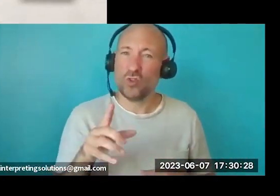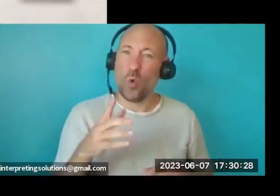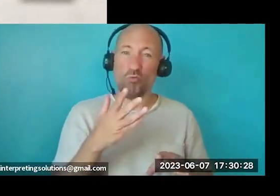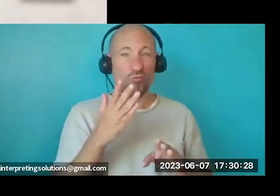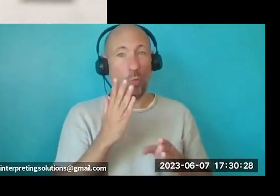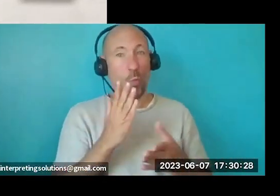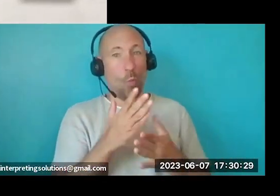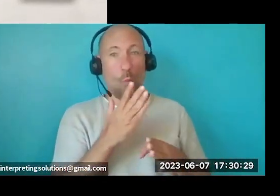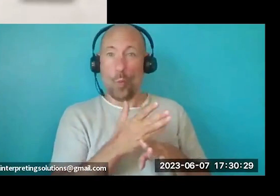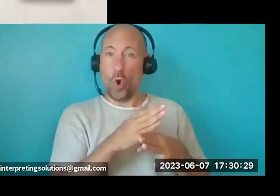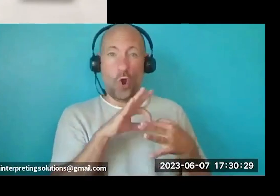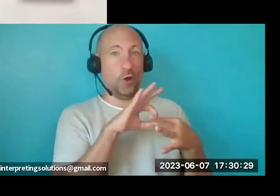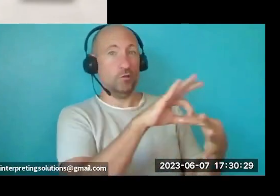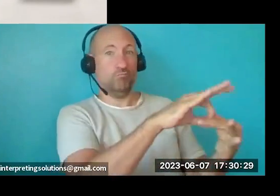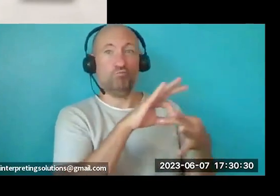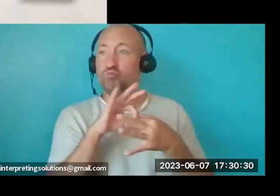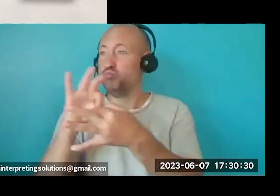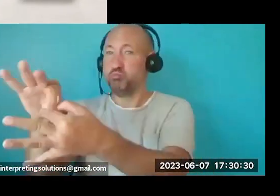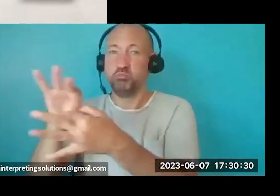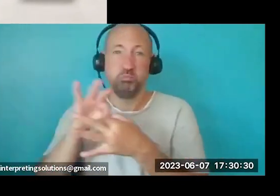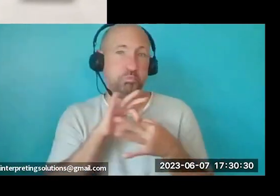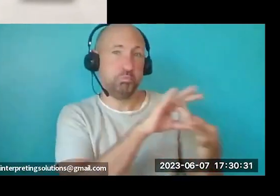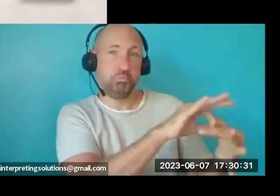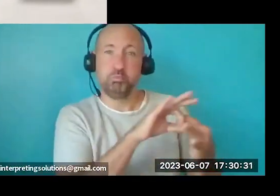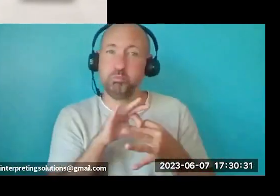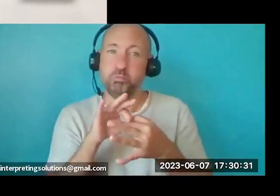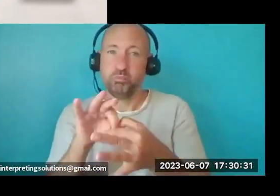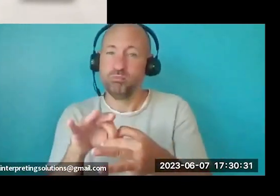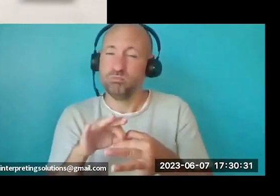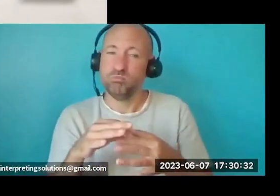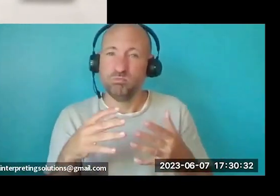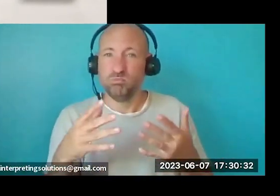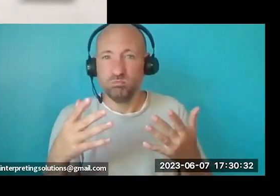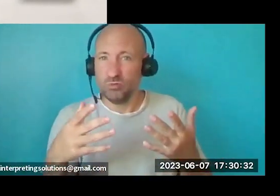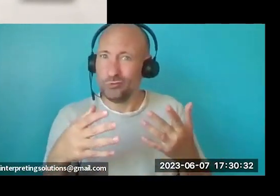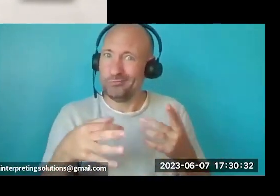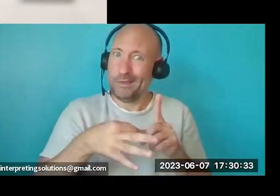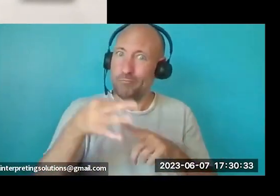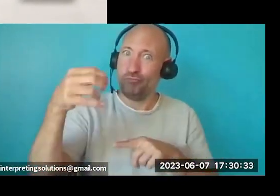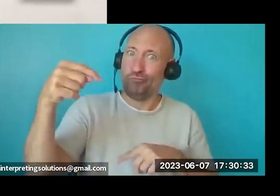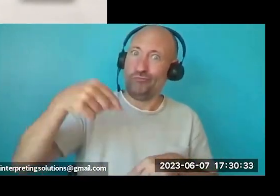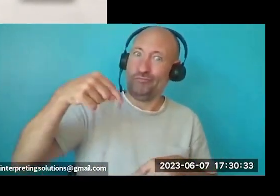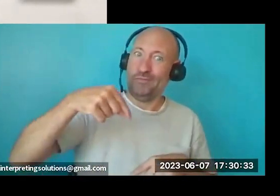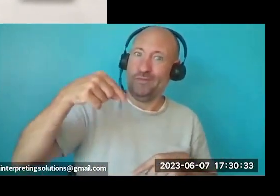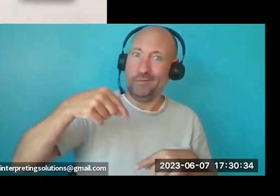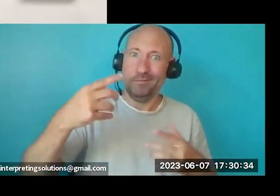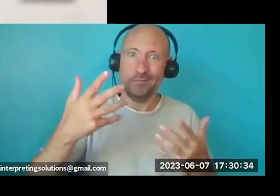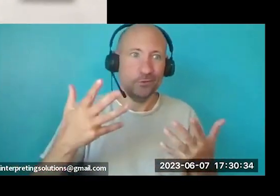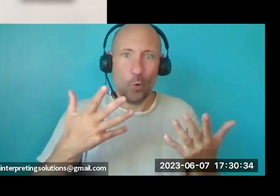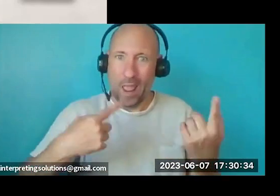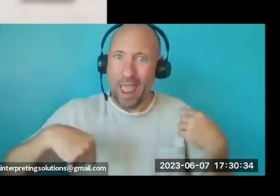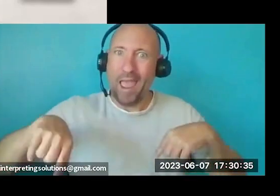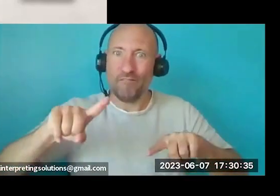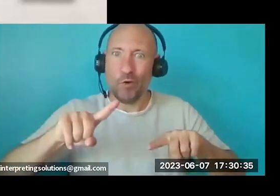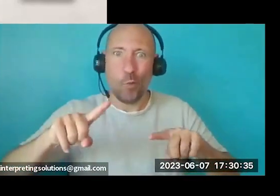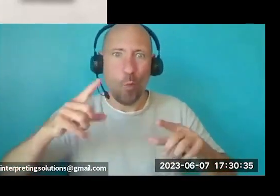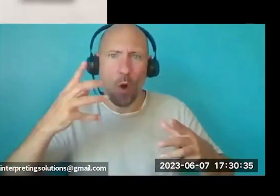way also embeds whatever access you're working with further, as it informs everyone's